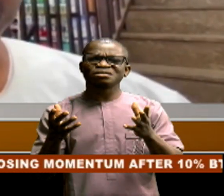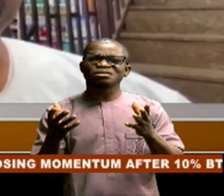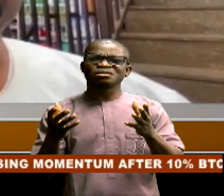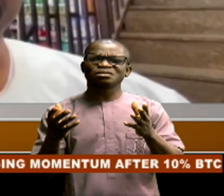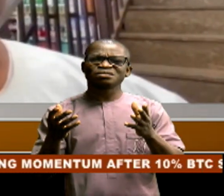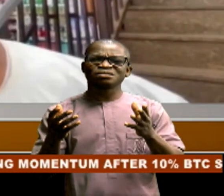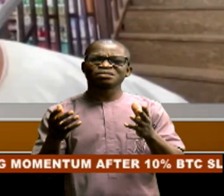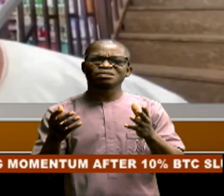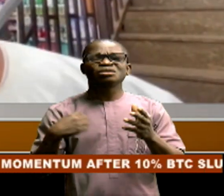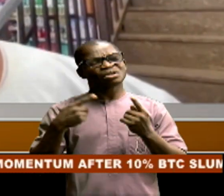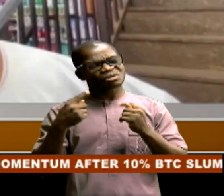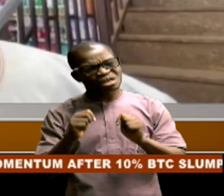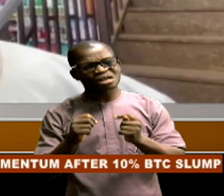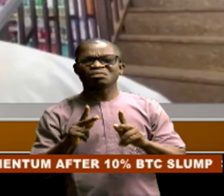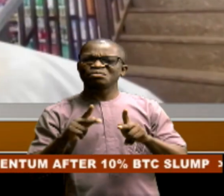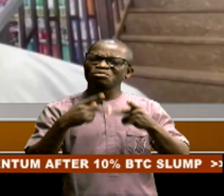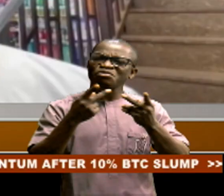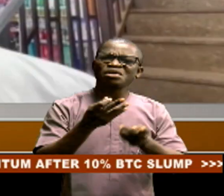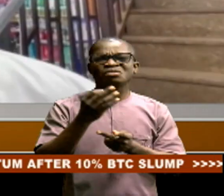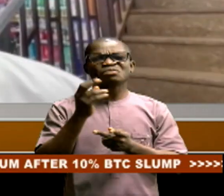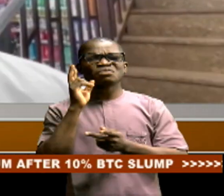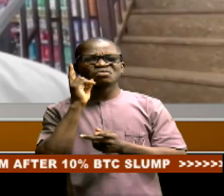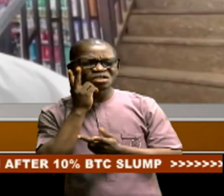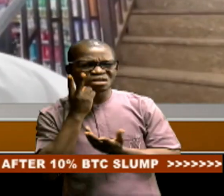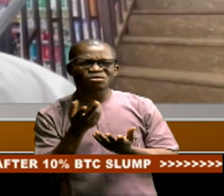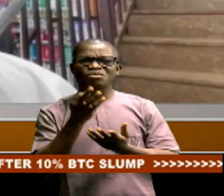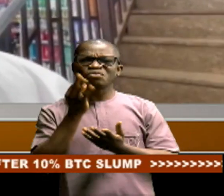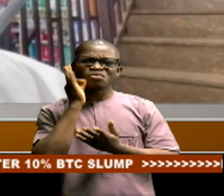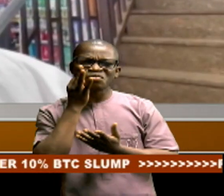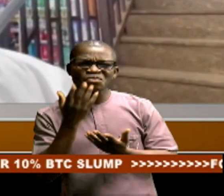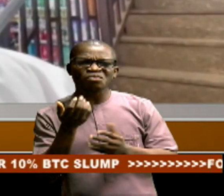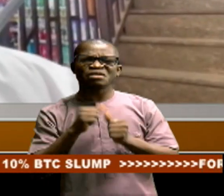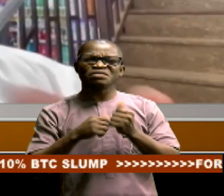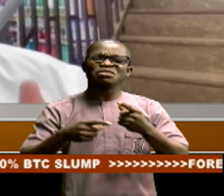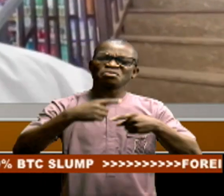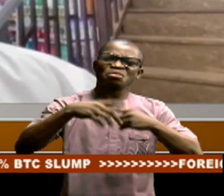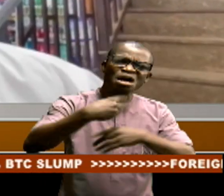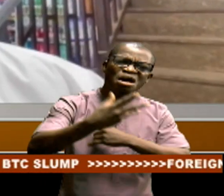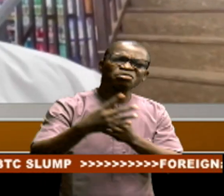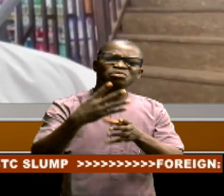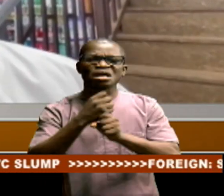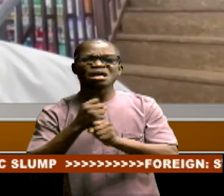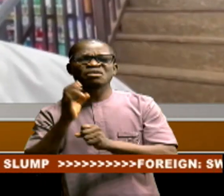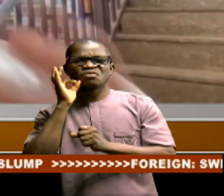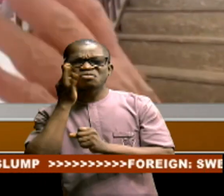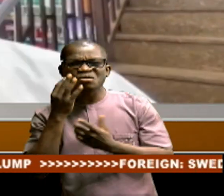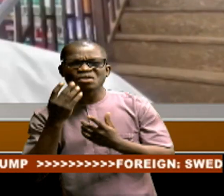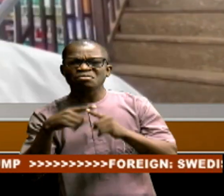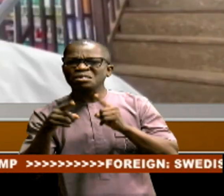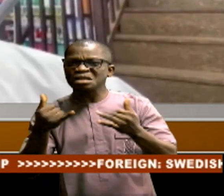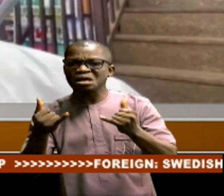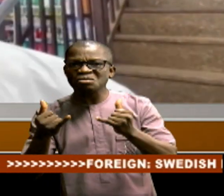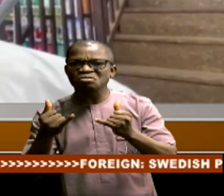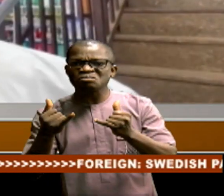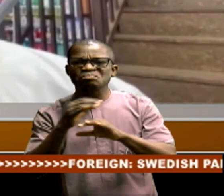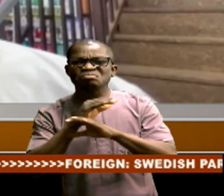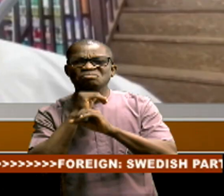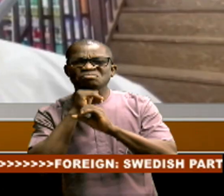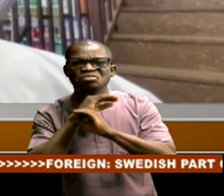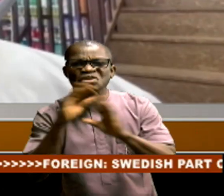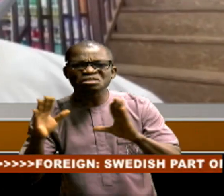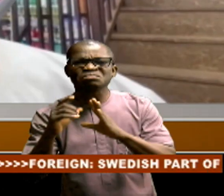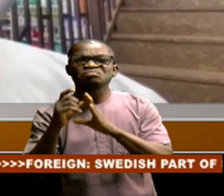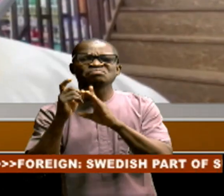provide vegetables and fruit, so every day we get out to get vegetables and fruits. But we've run out of grains, canned